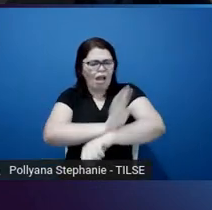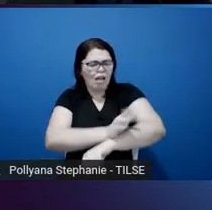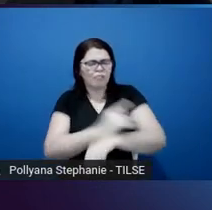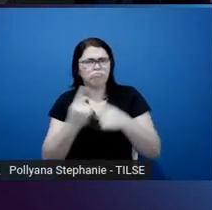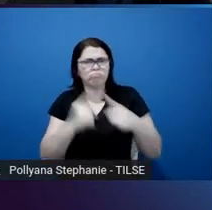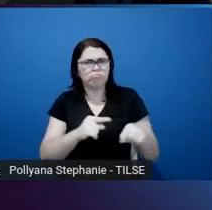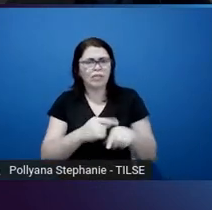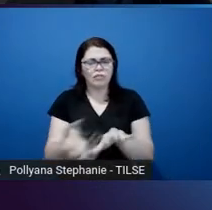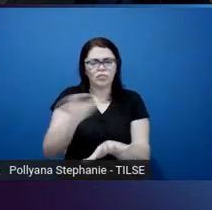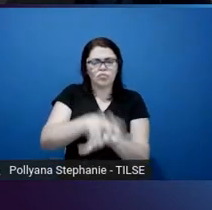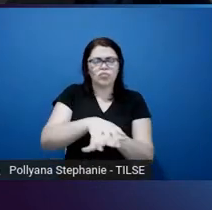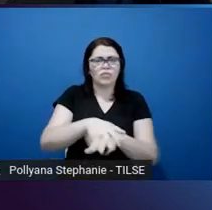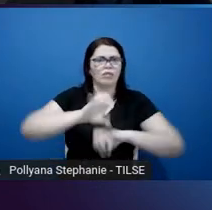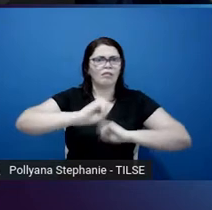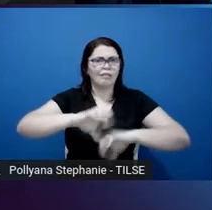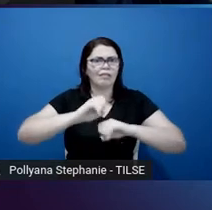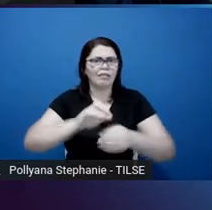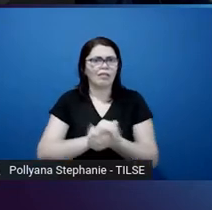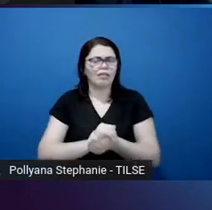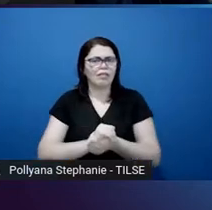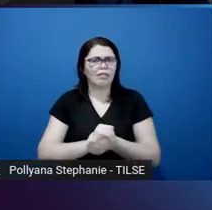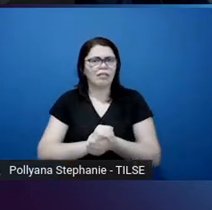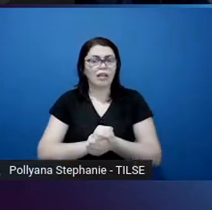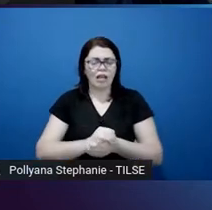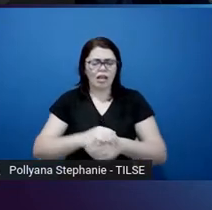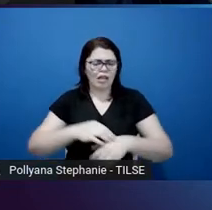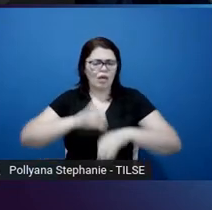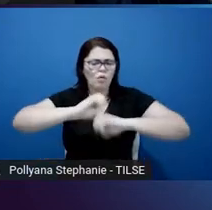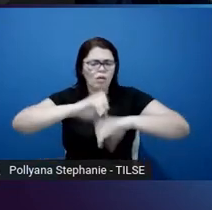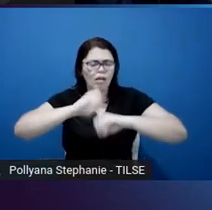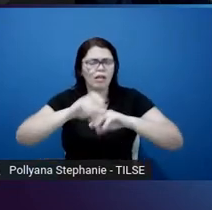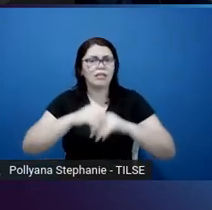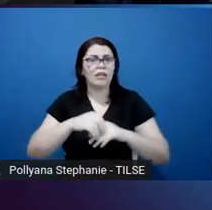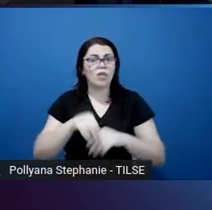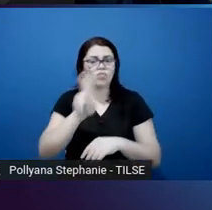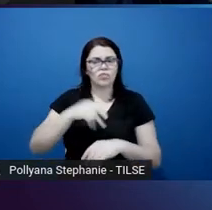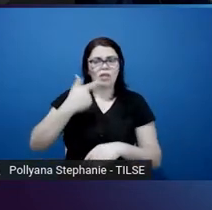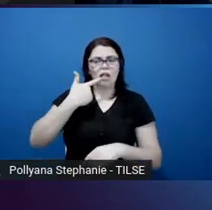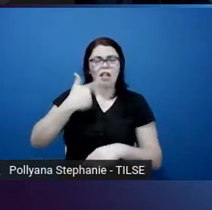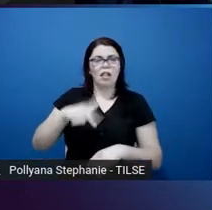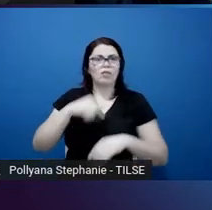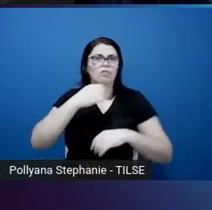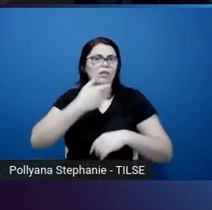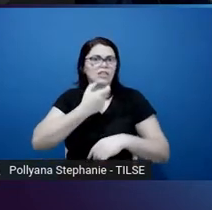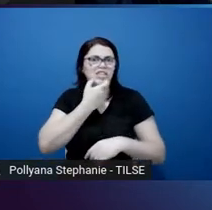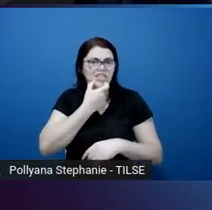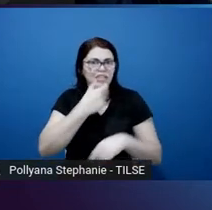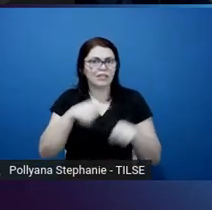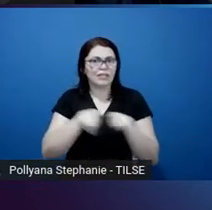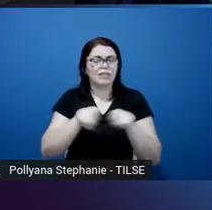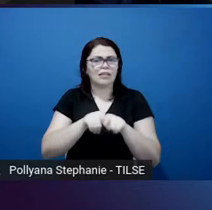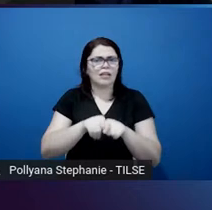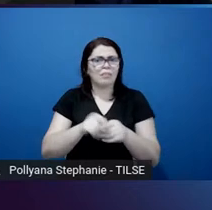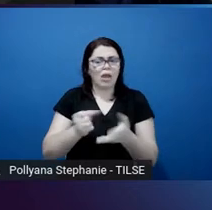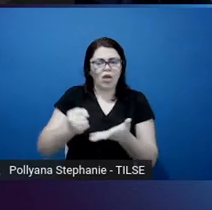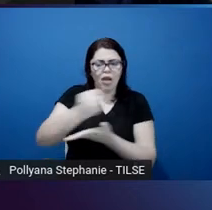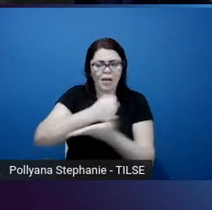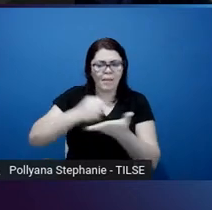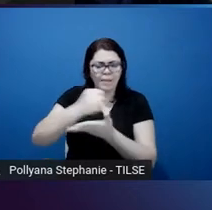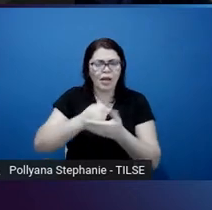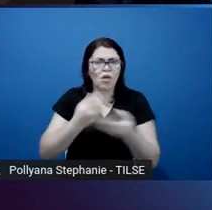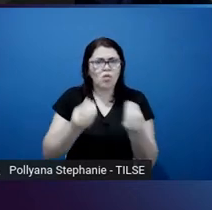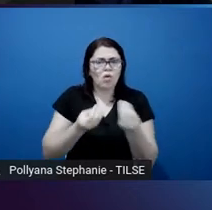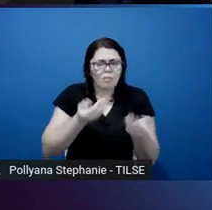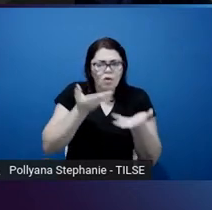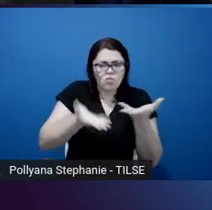education, English as a medium of instruction, Educare, the fundamentals of caring in a multicultural classroom,